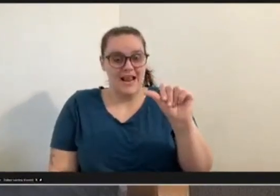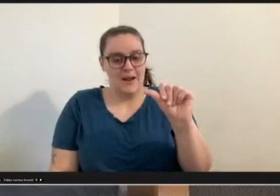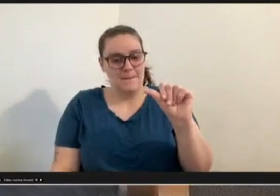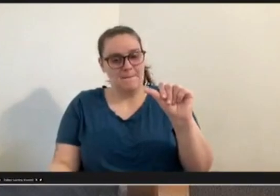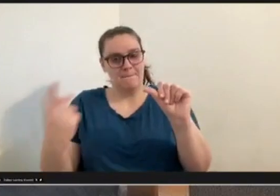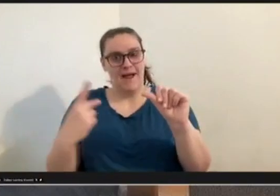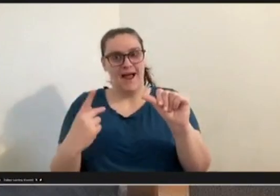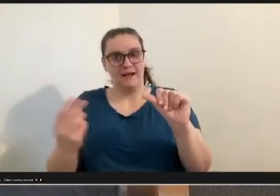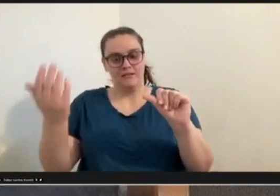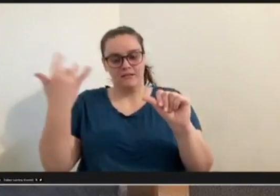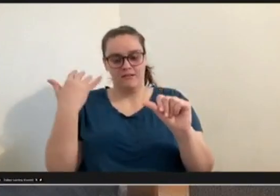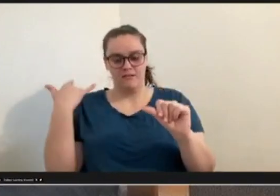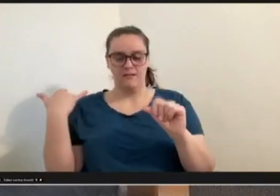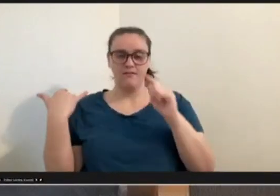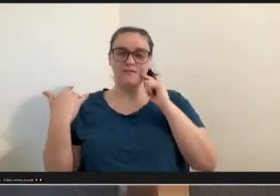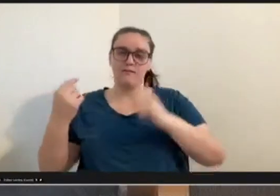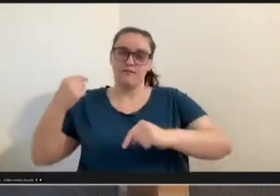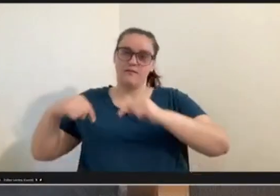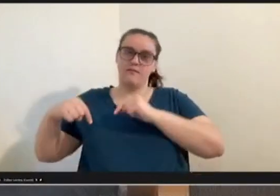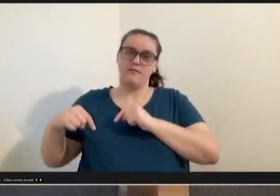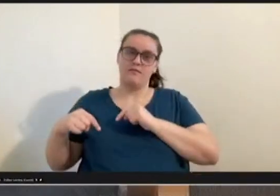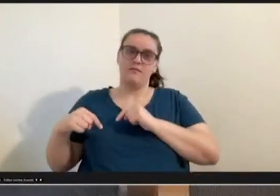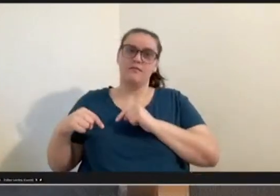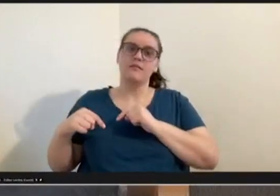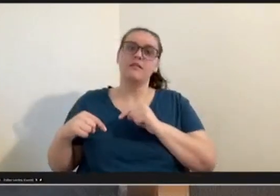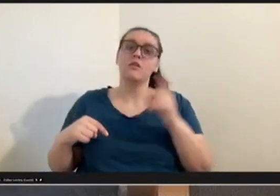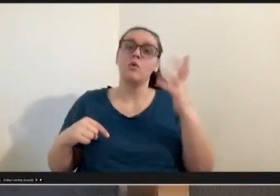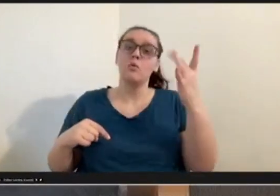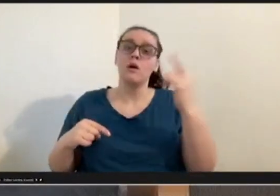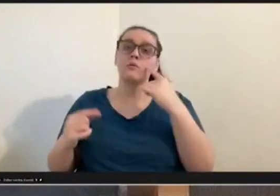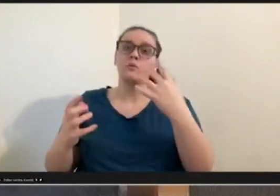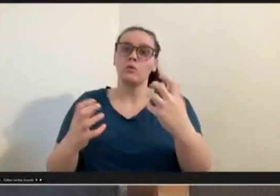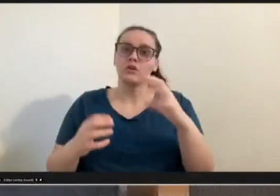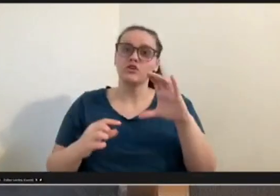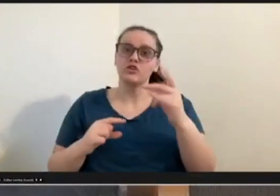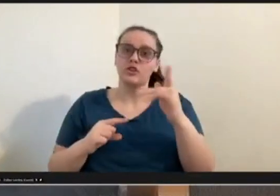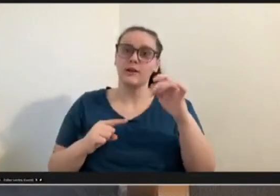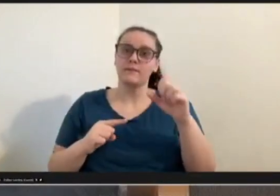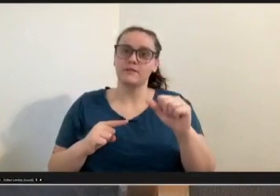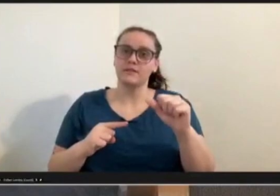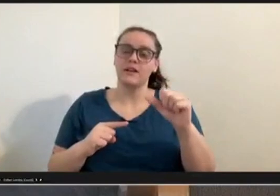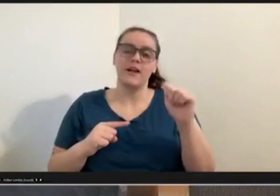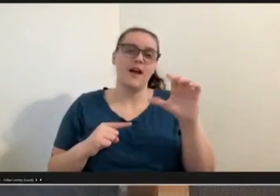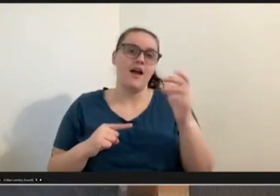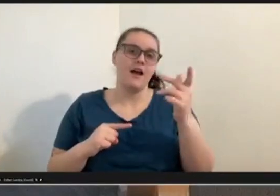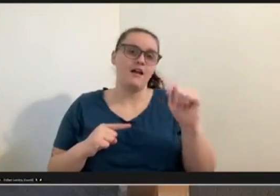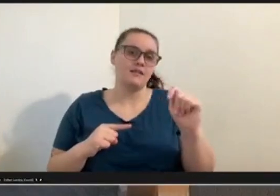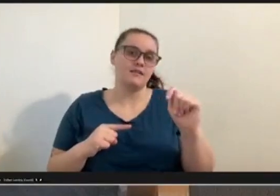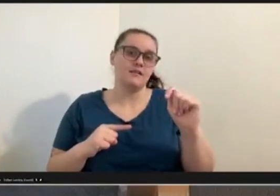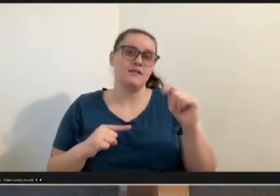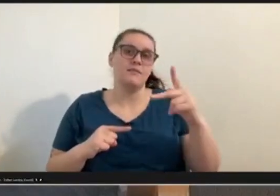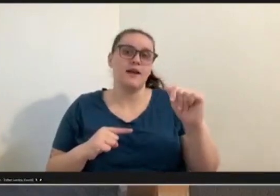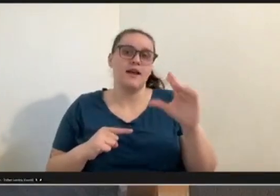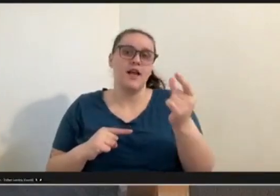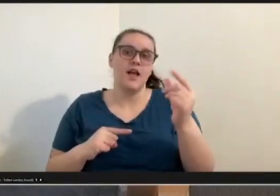leg of our robust CHIPS Act package is strong. I'd also ask you to commit to hearing Senate Bill